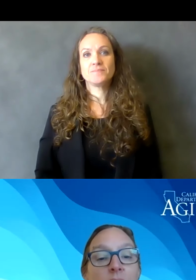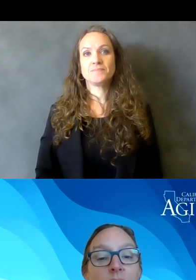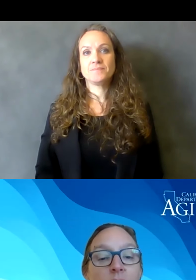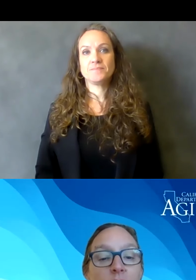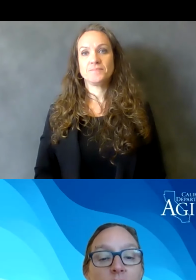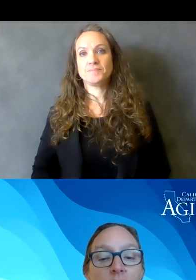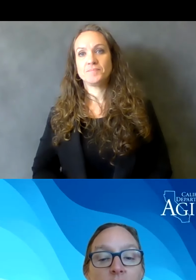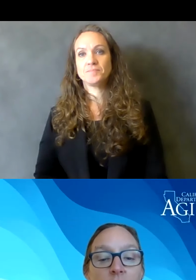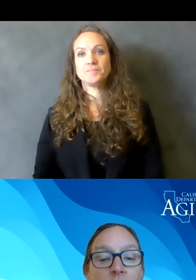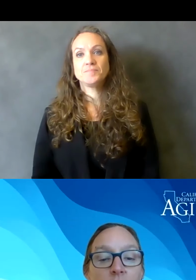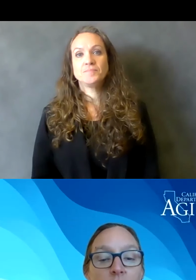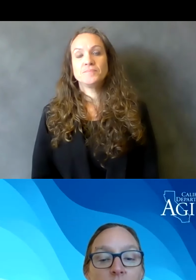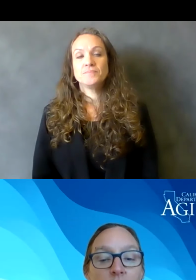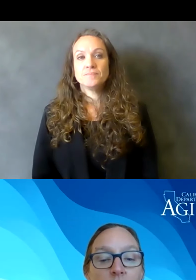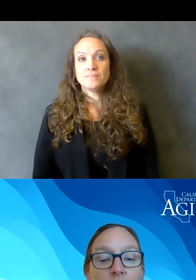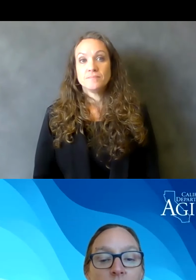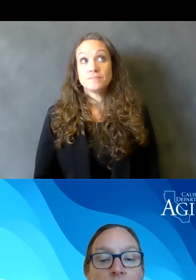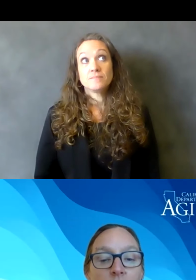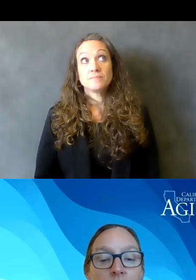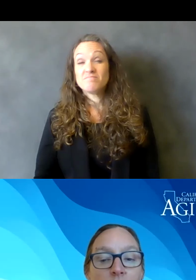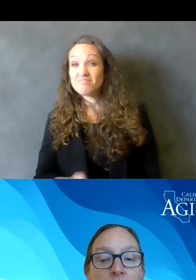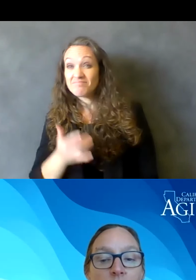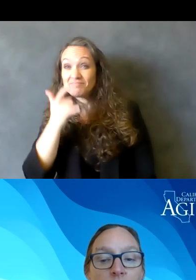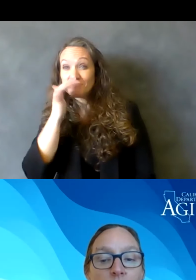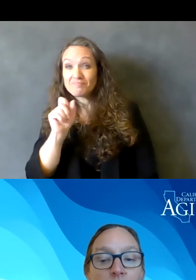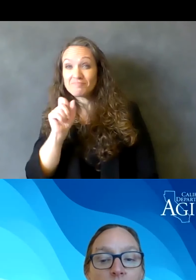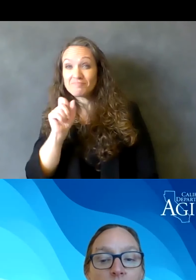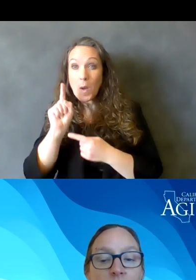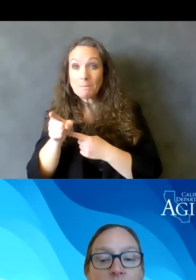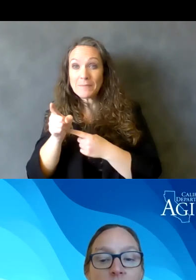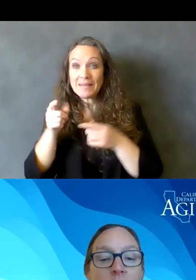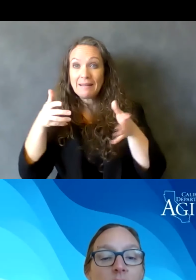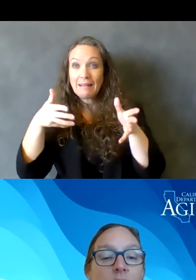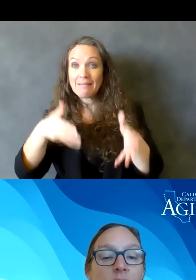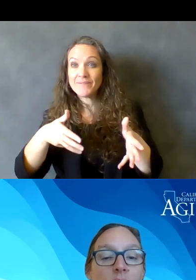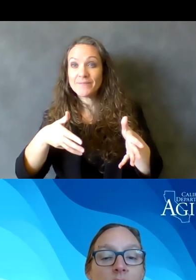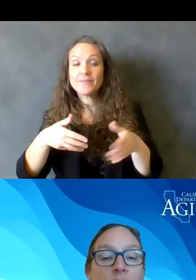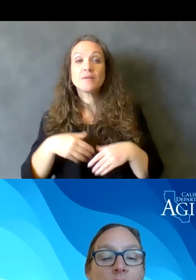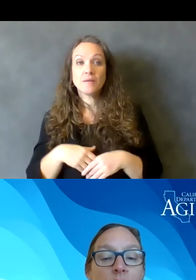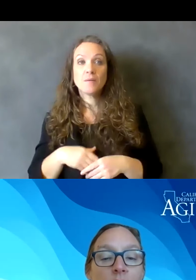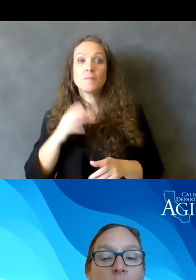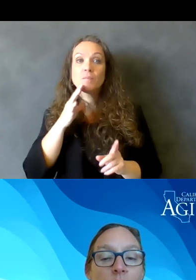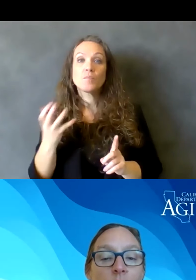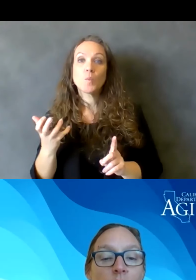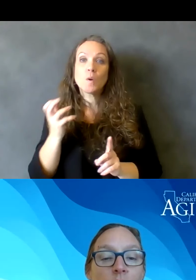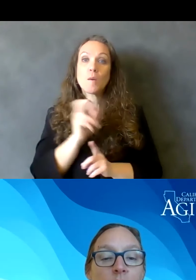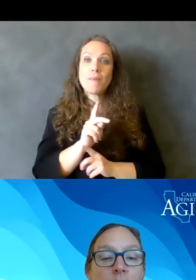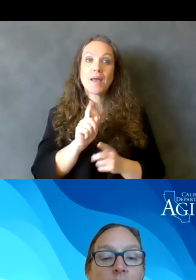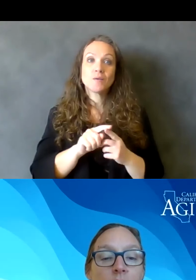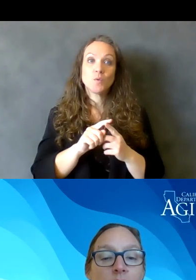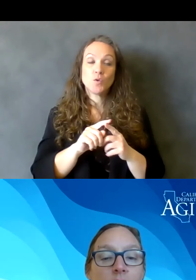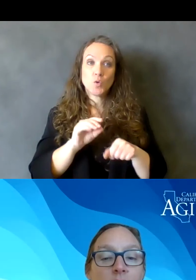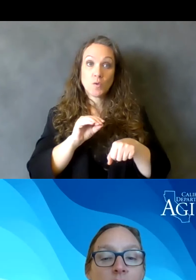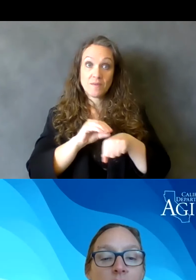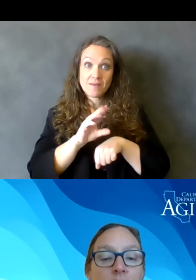Great, and it looks like we have just about 1 more minute left. So I do want to turn back to the guidance that's being